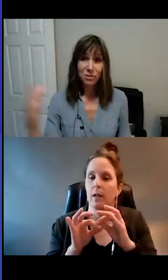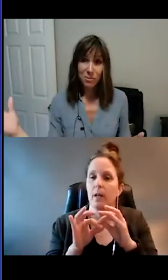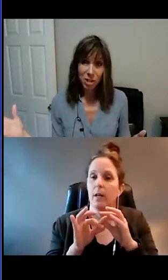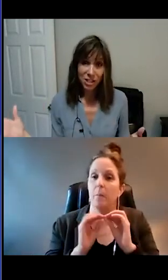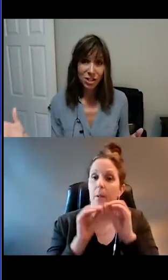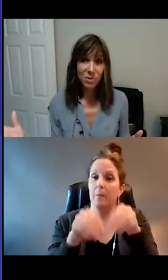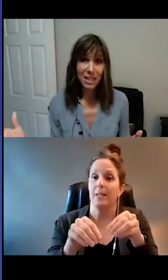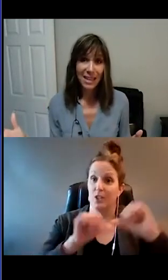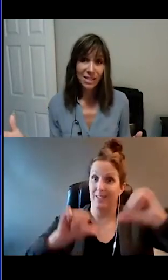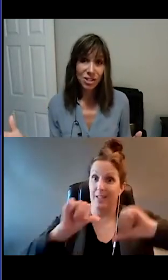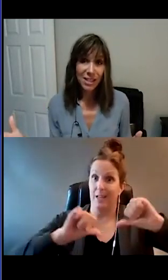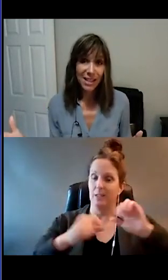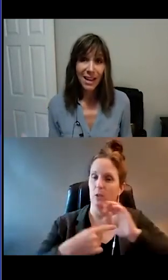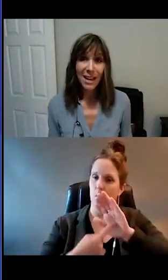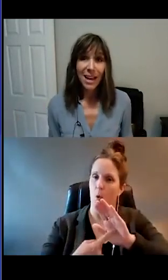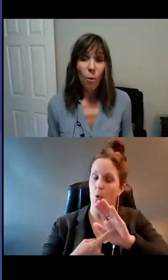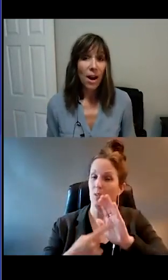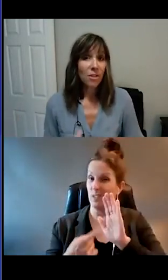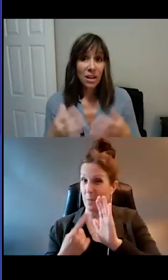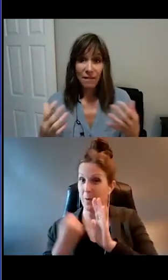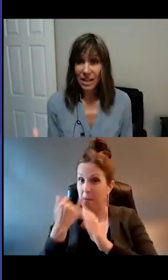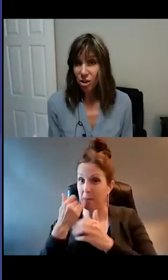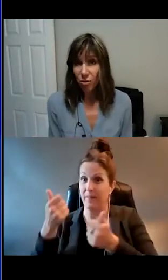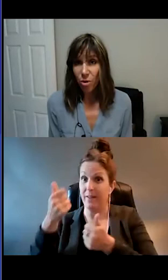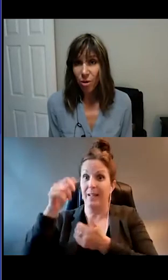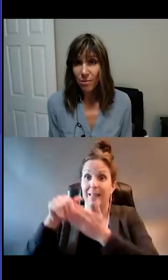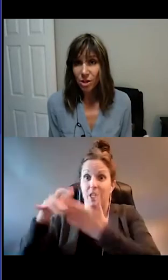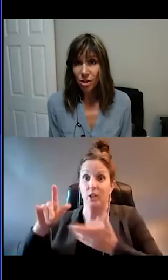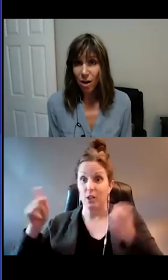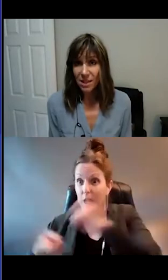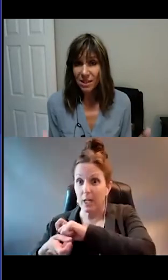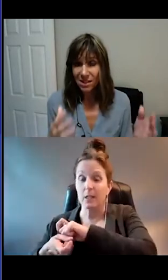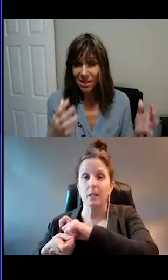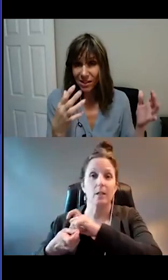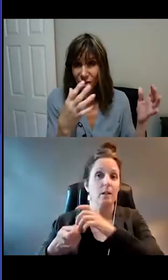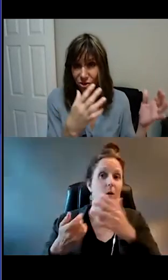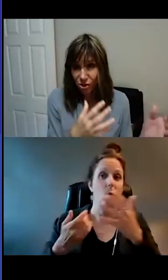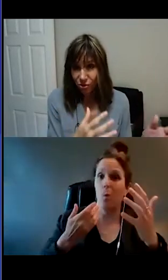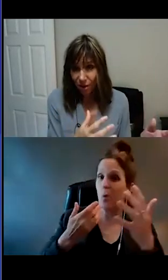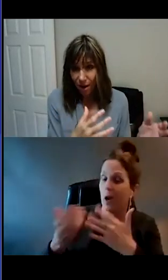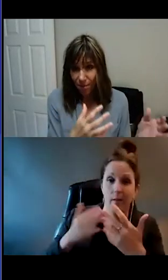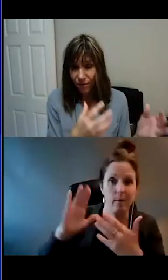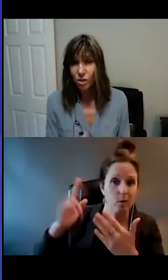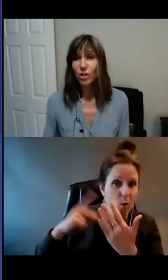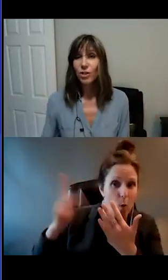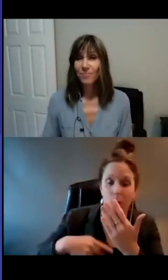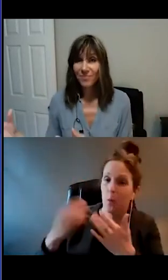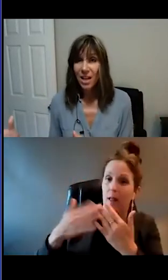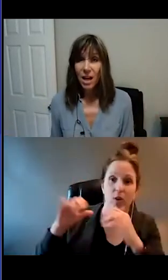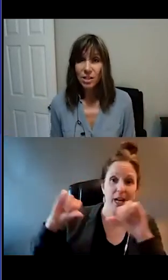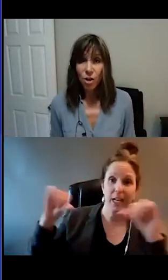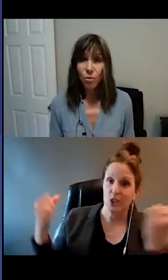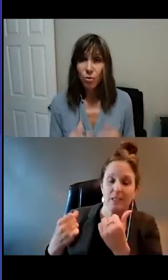sometimes when the leadership changes within an agency, whatever innovation or program was adopted starts to